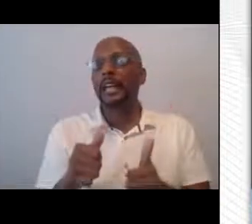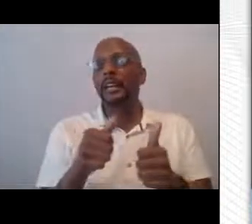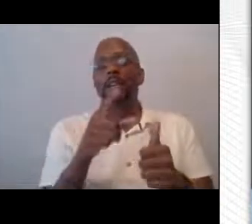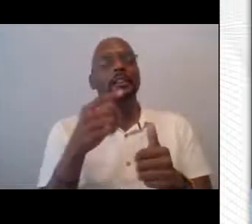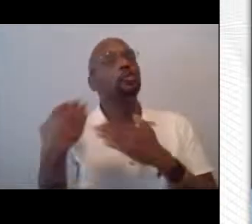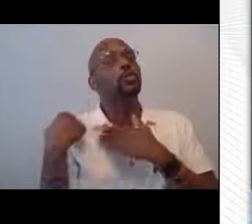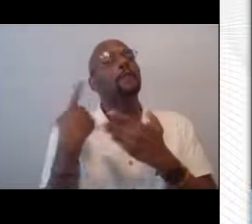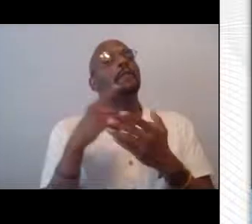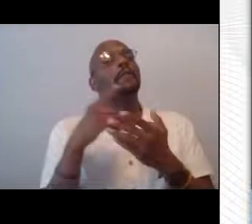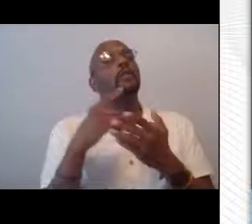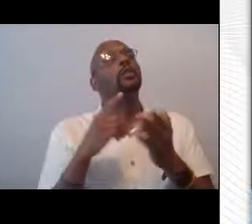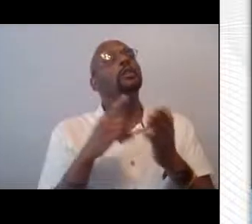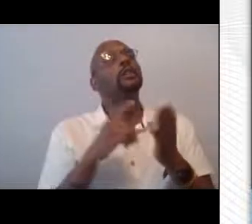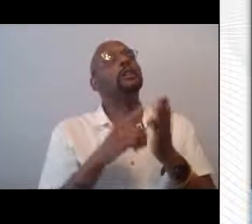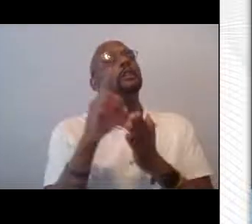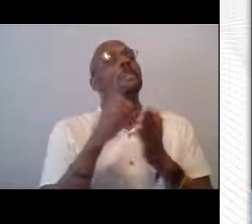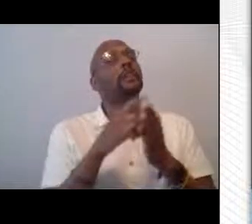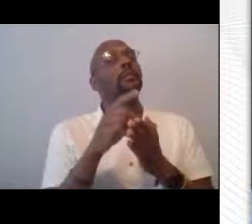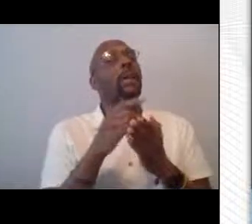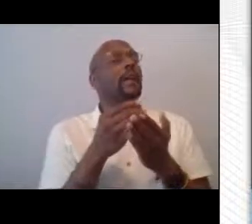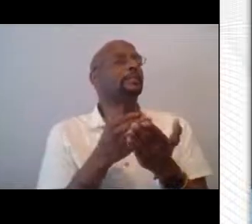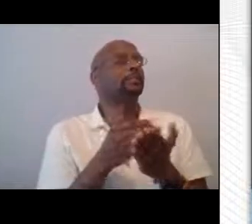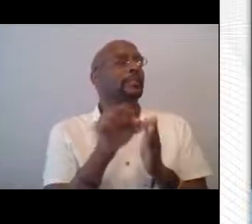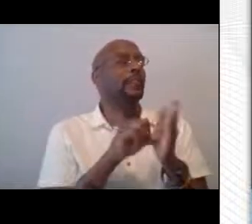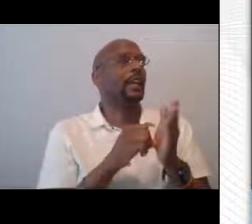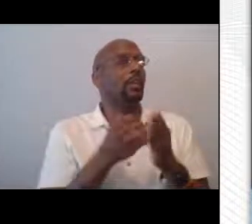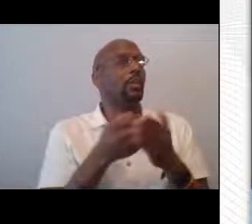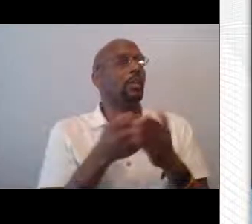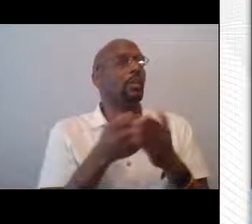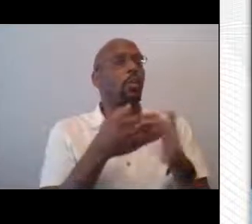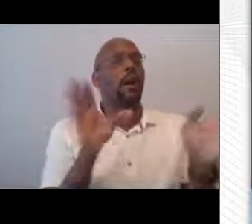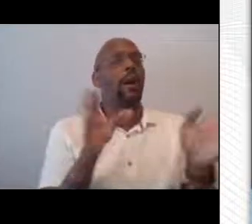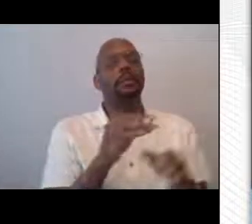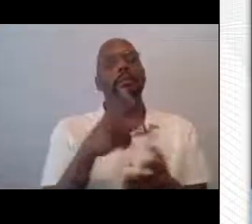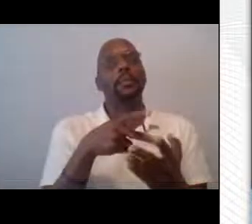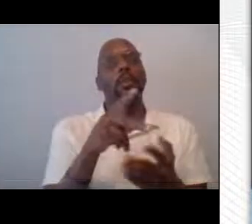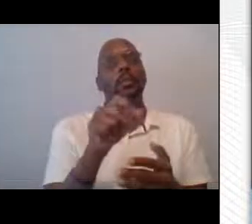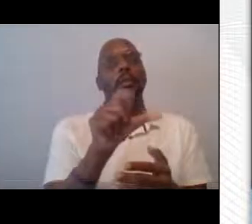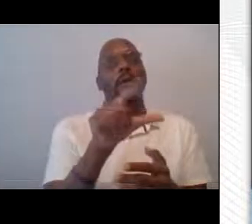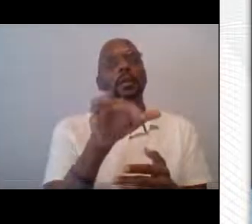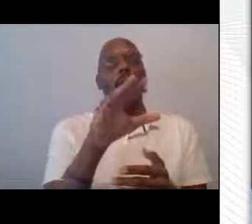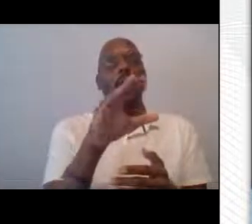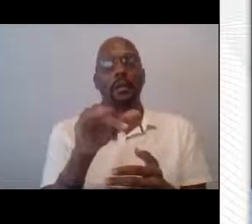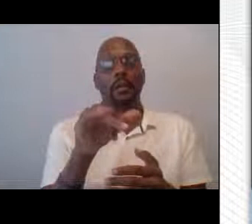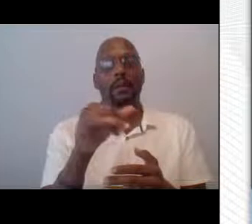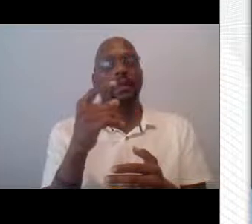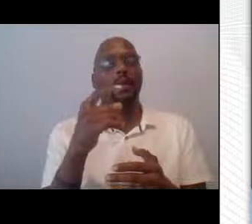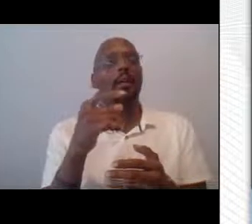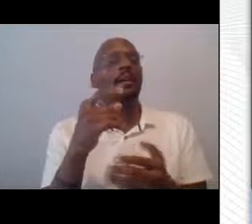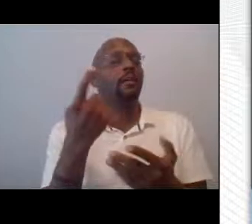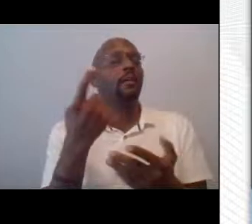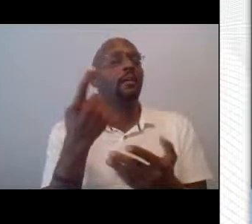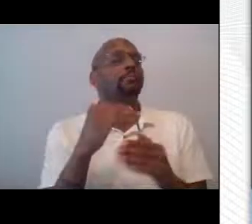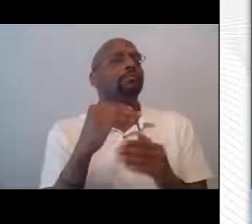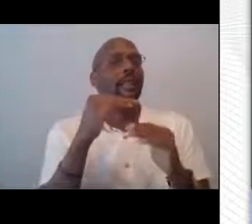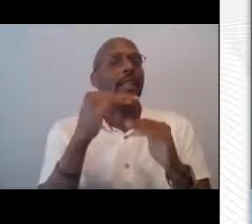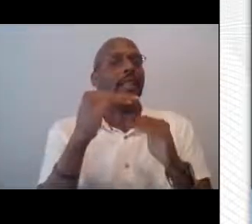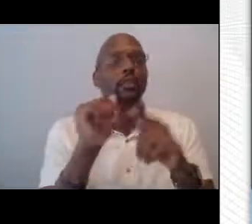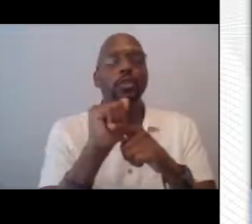the development and administration of statewide policies, standards, procedures, guidance, and training